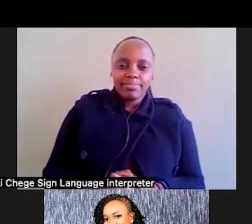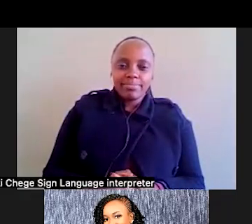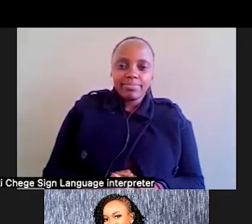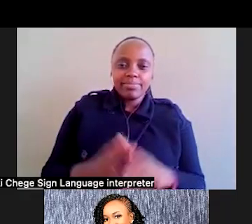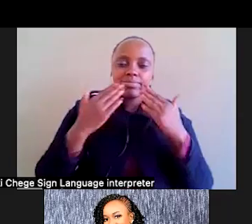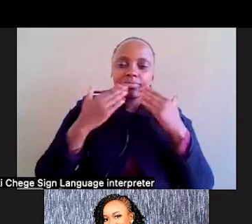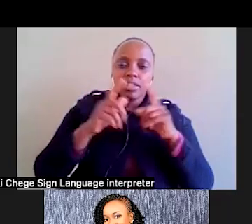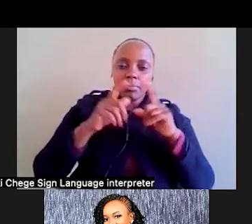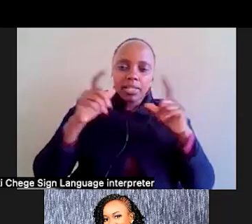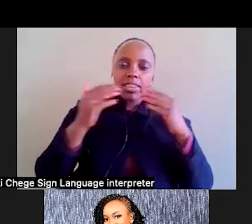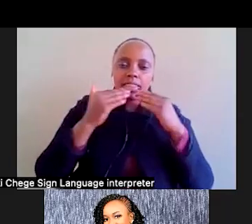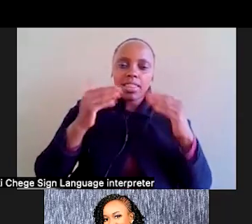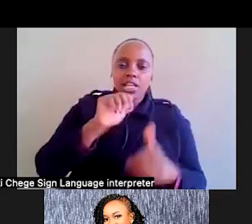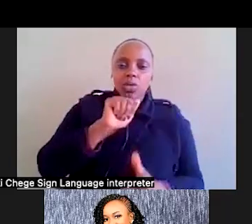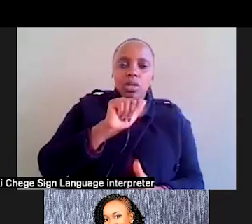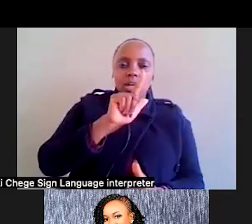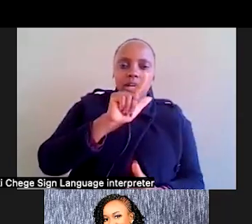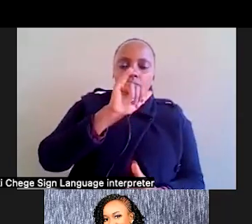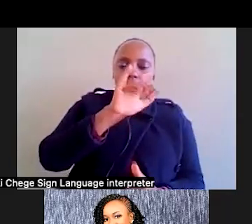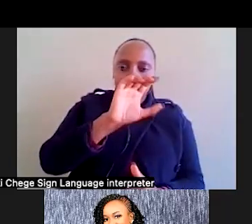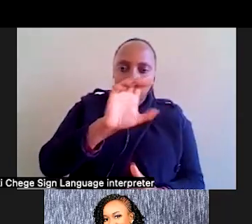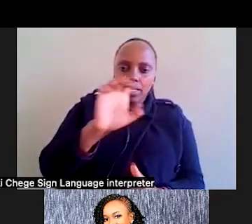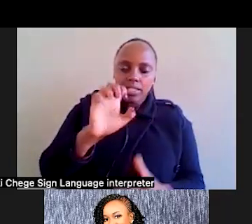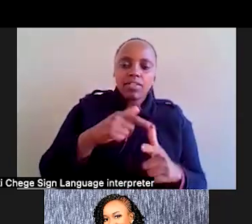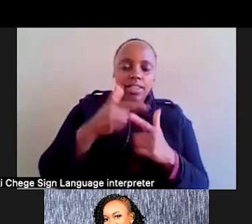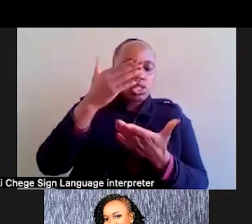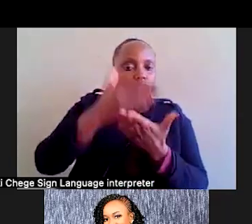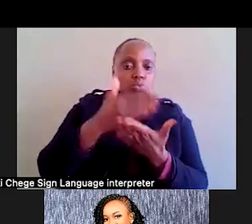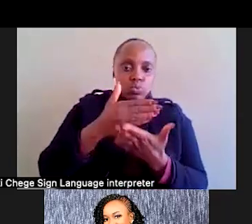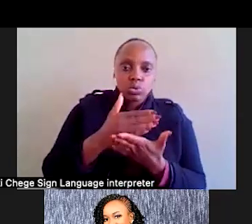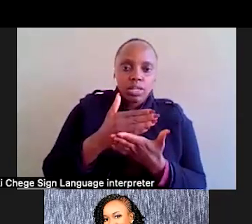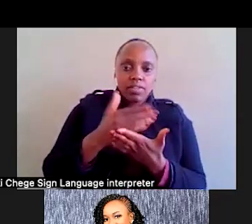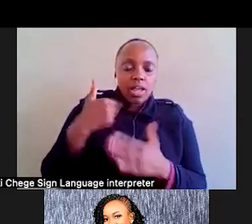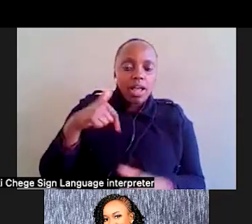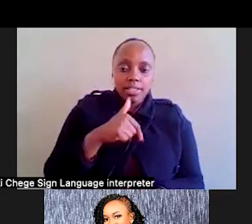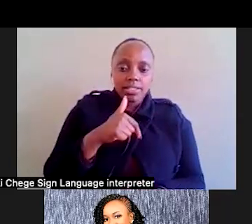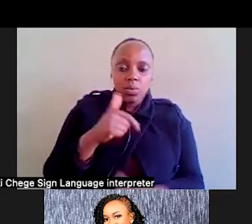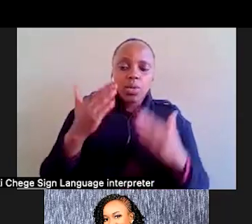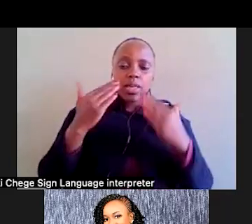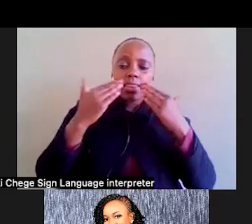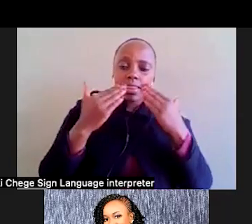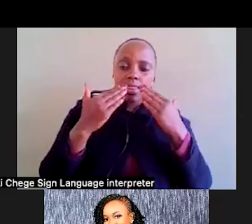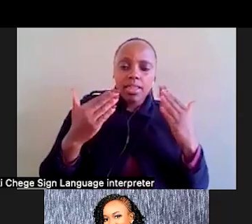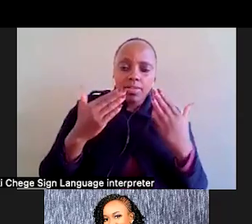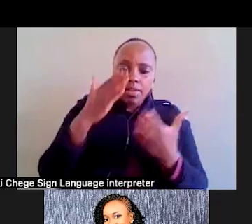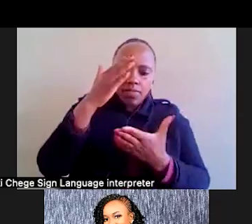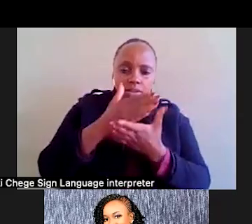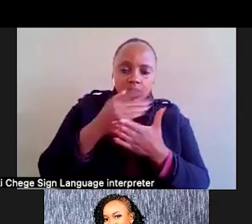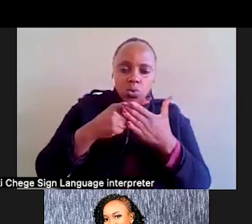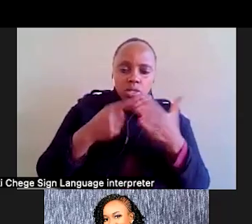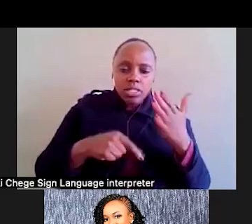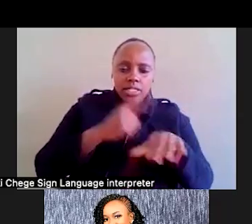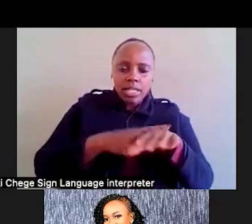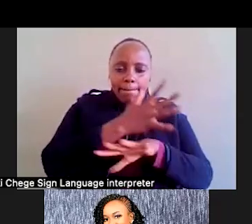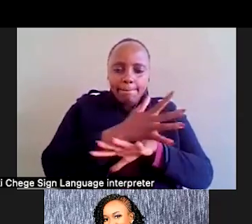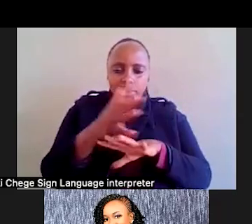Thank you, Alice. And indeed, we appreciate the fact that time has really moved.